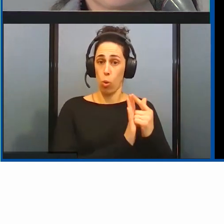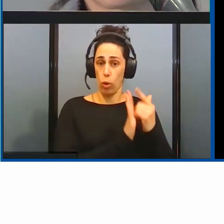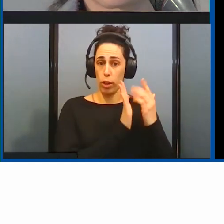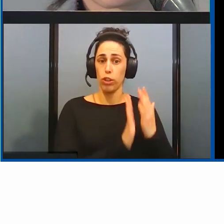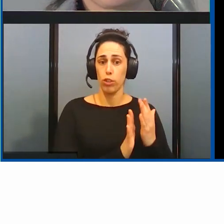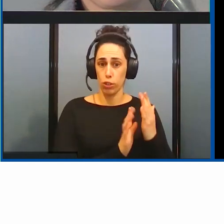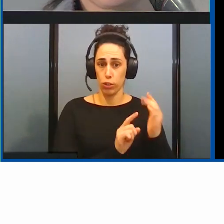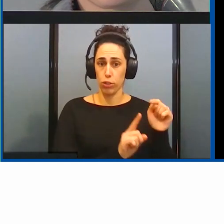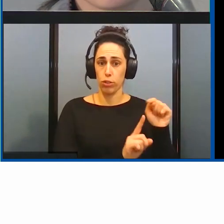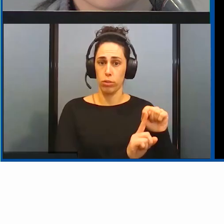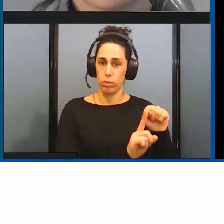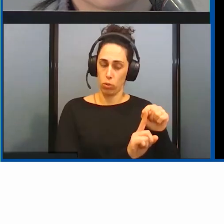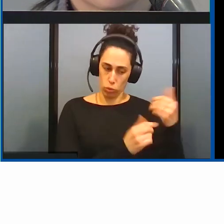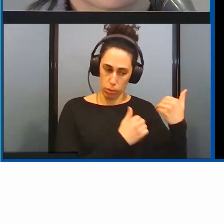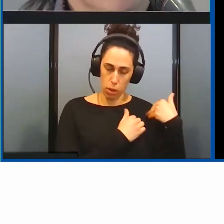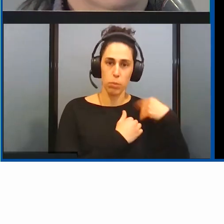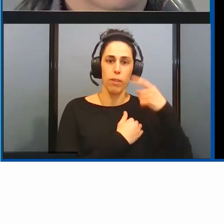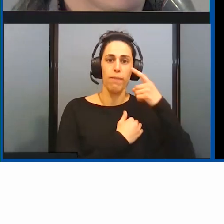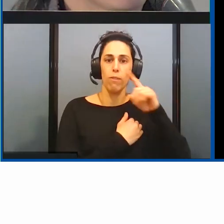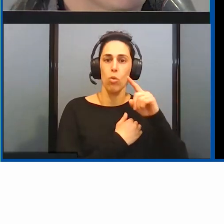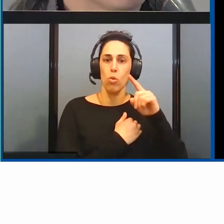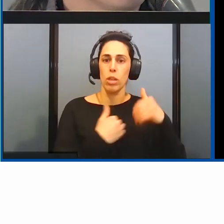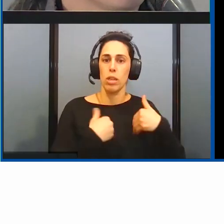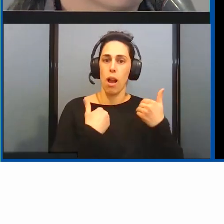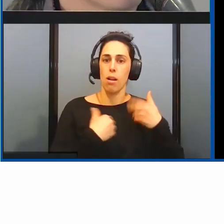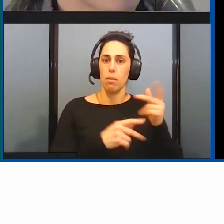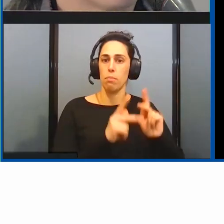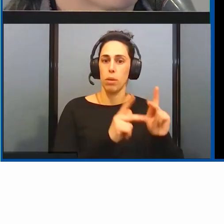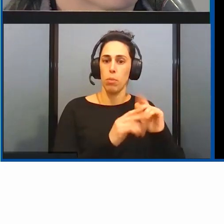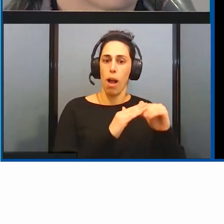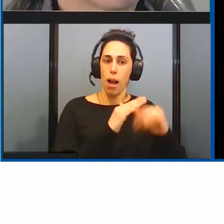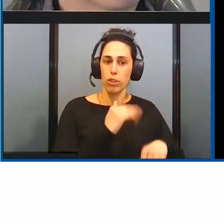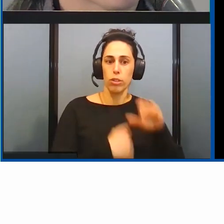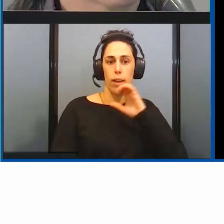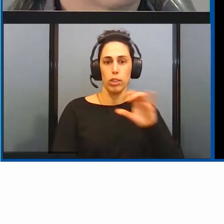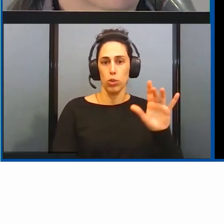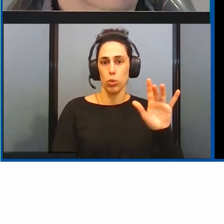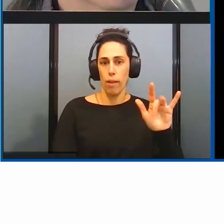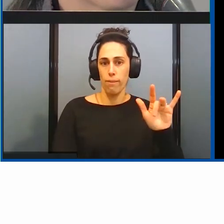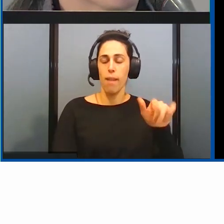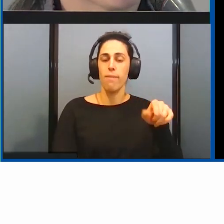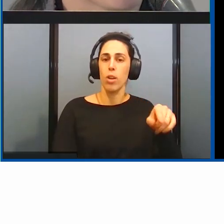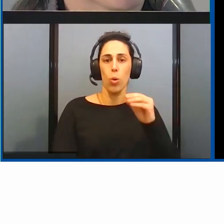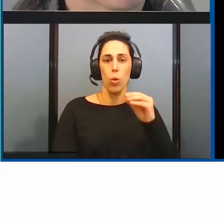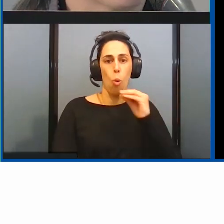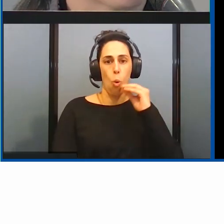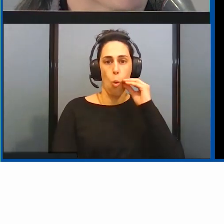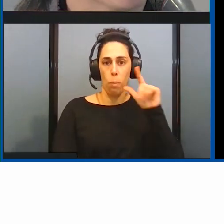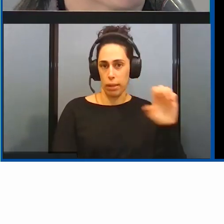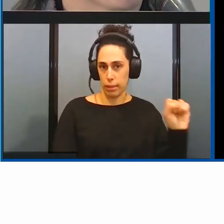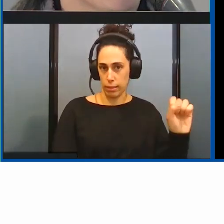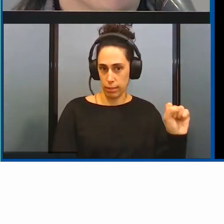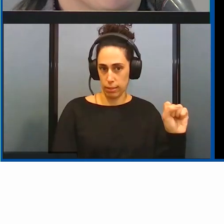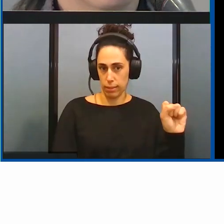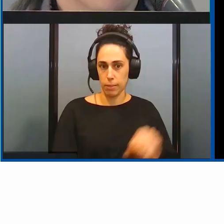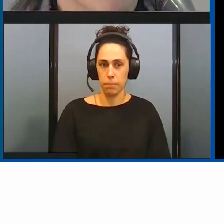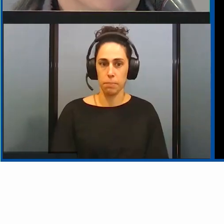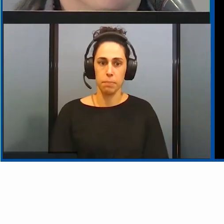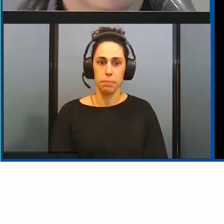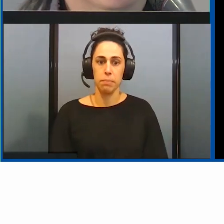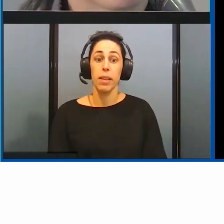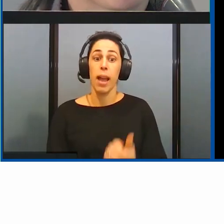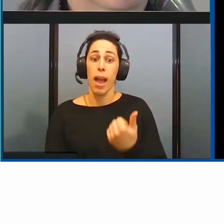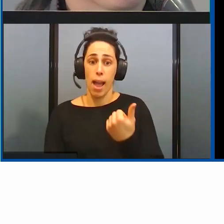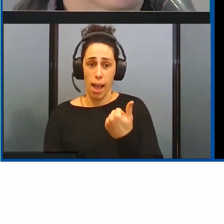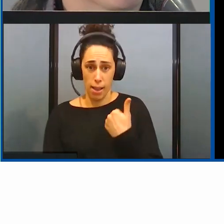25. We have a staff of 18, 9 of which are lawyers. One of those lawyers is the executive director. One